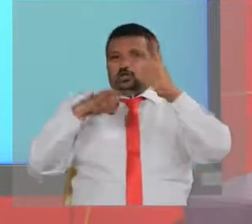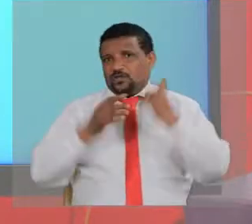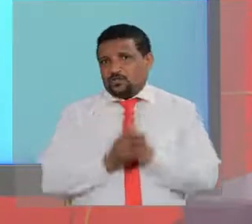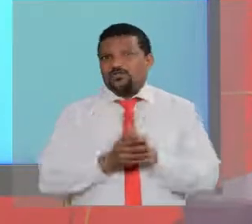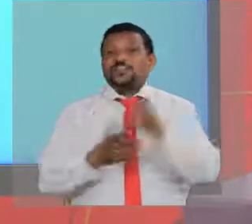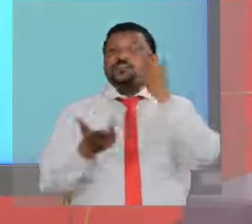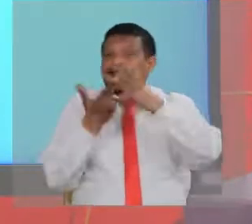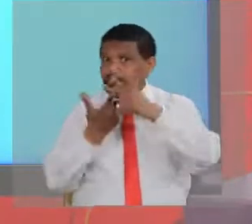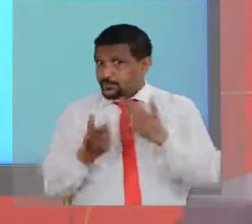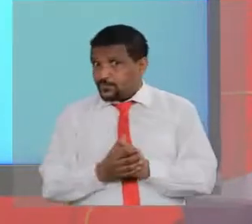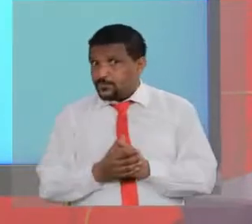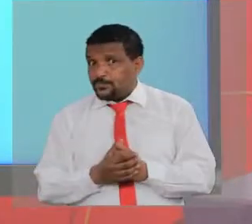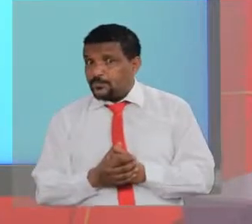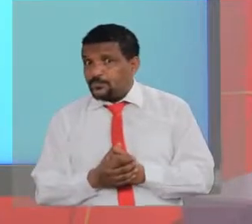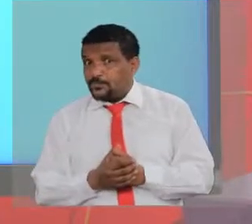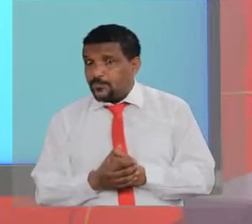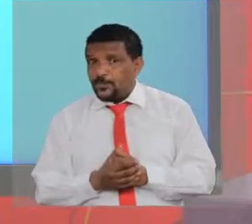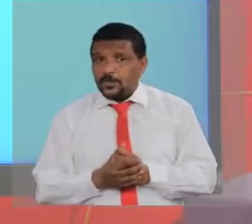Third,